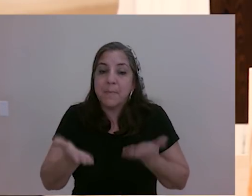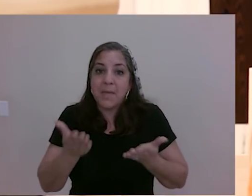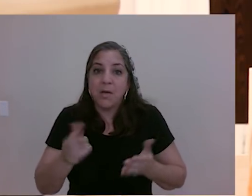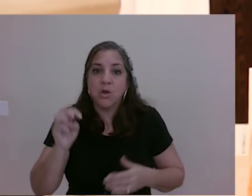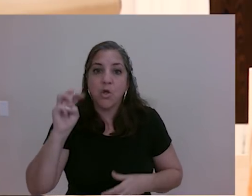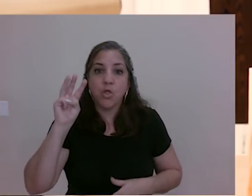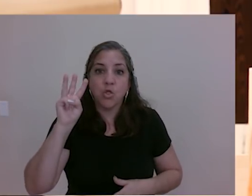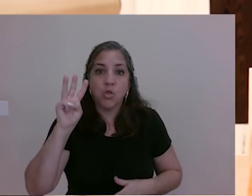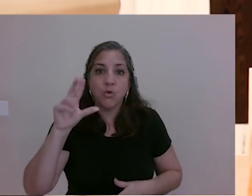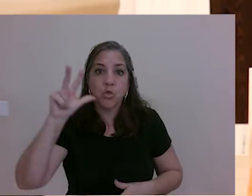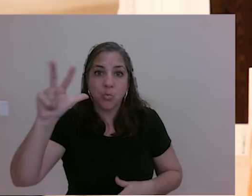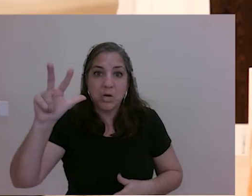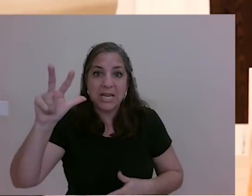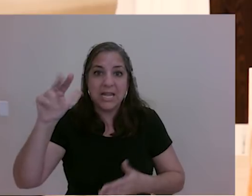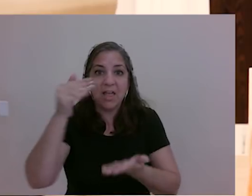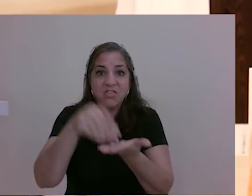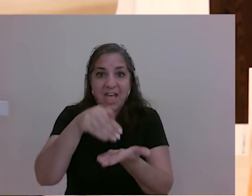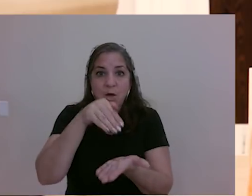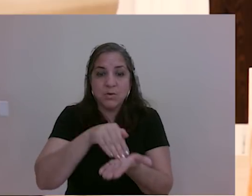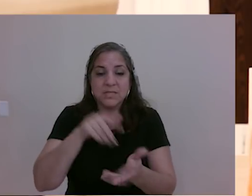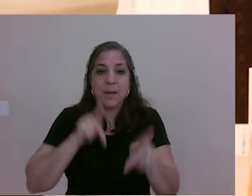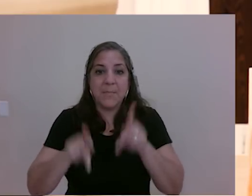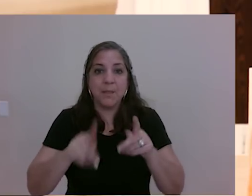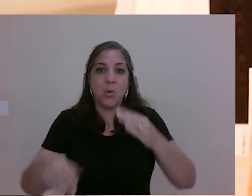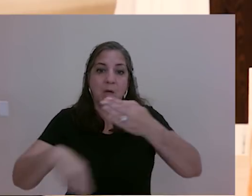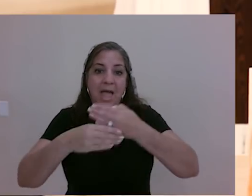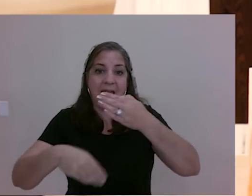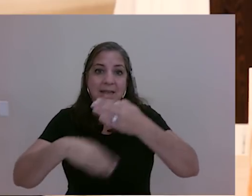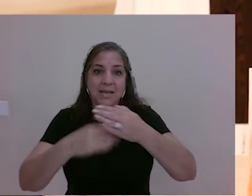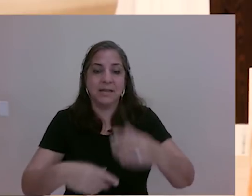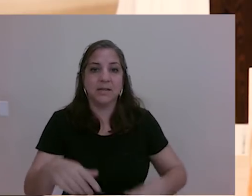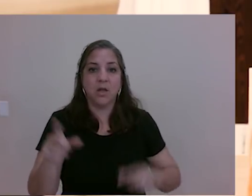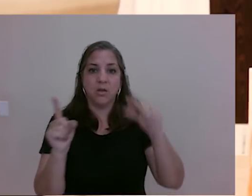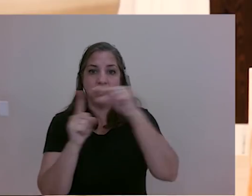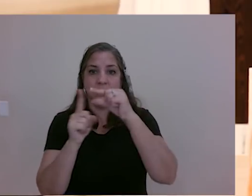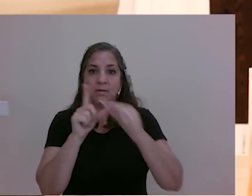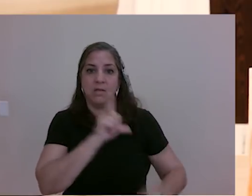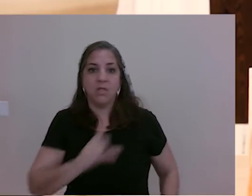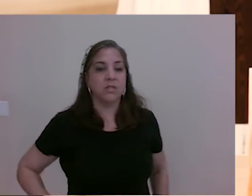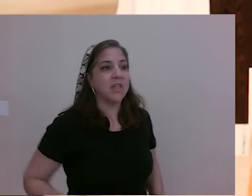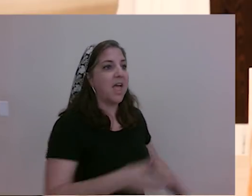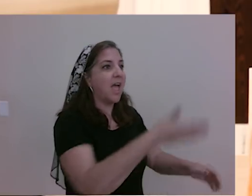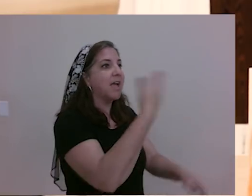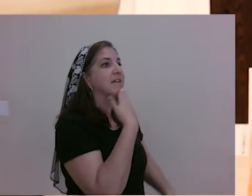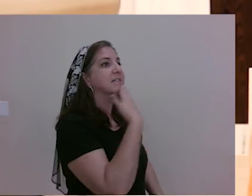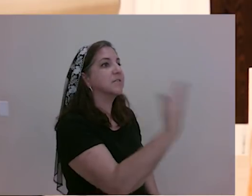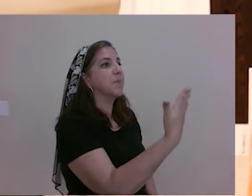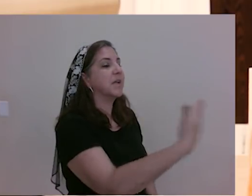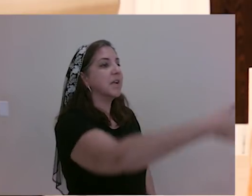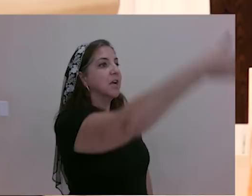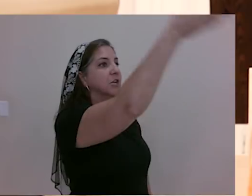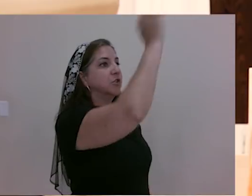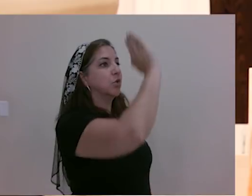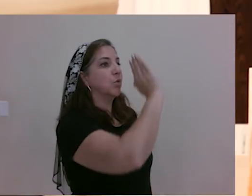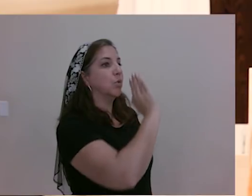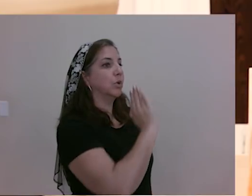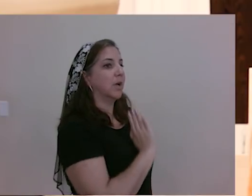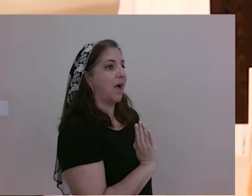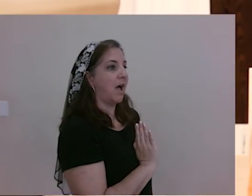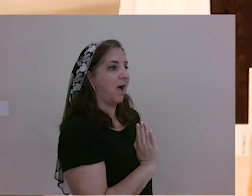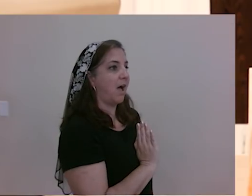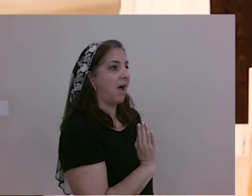persons were added that day. The word of the Lord. Thanks